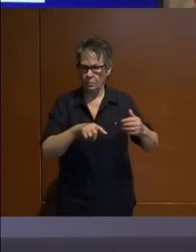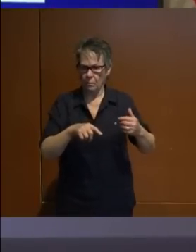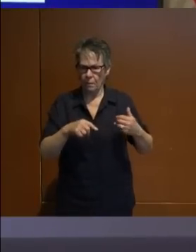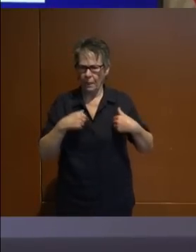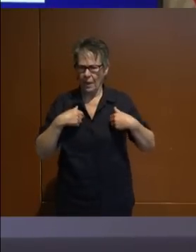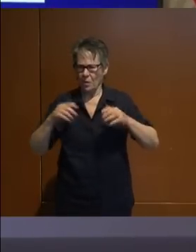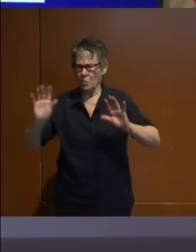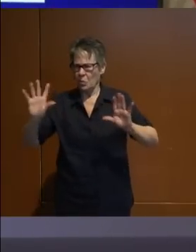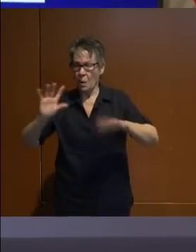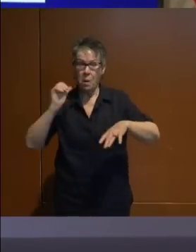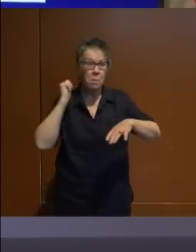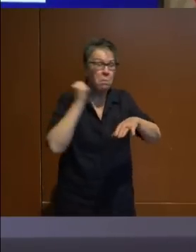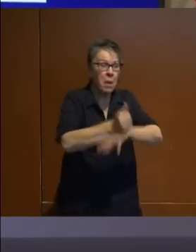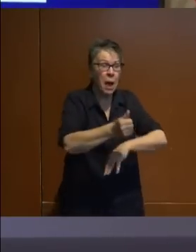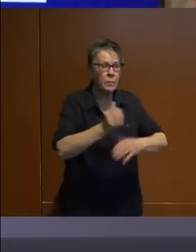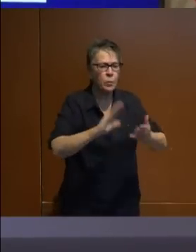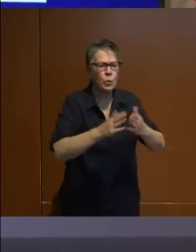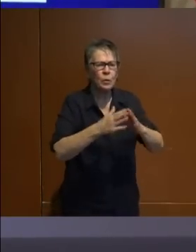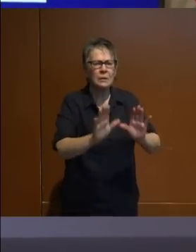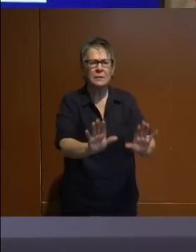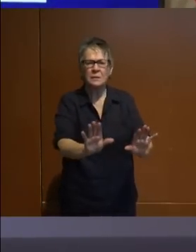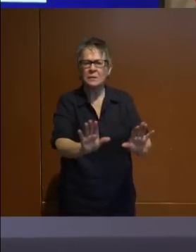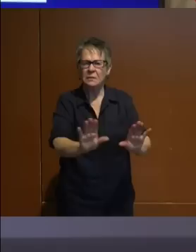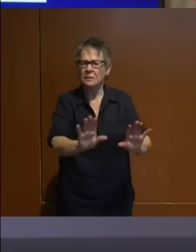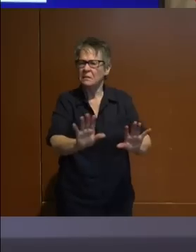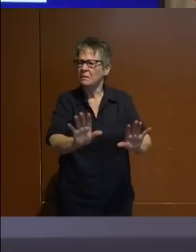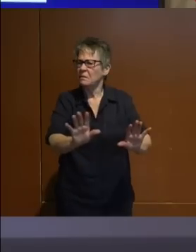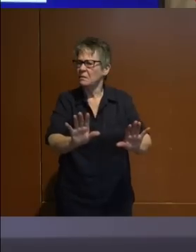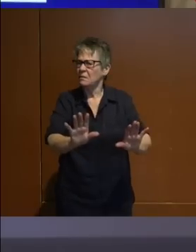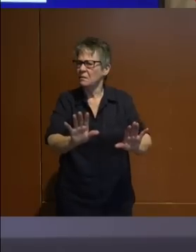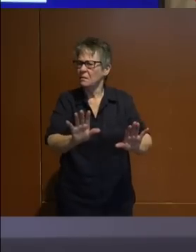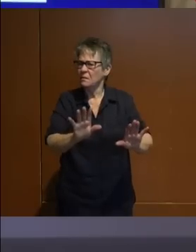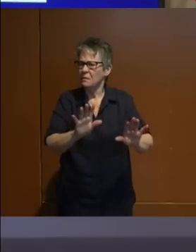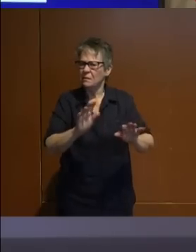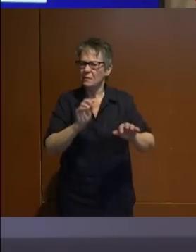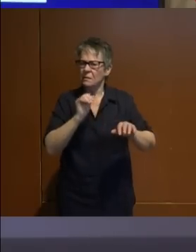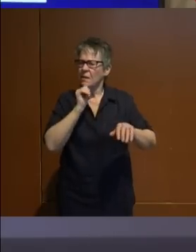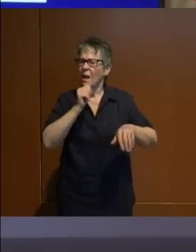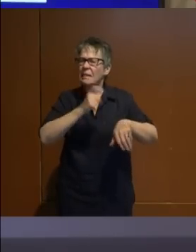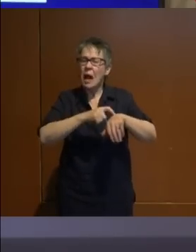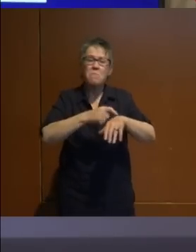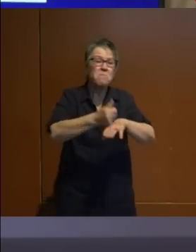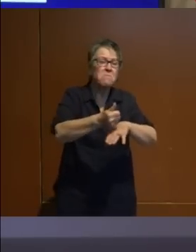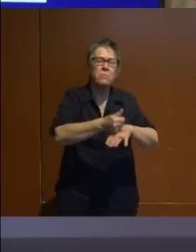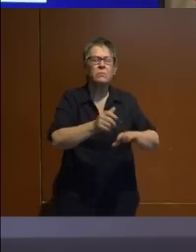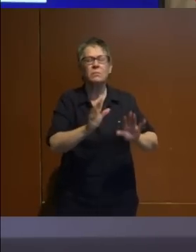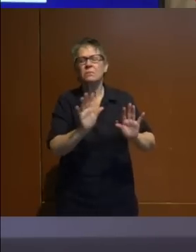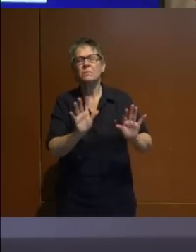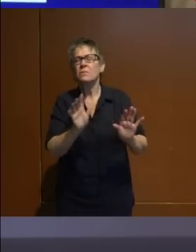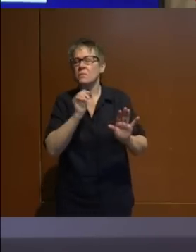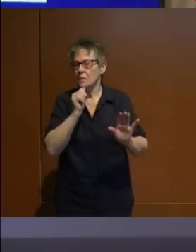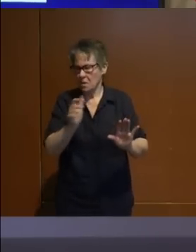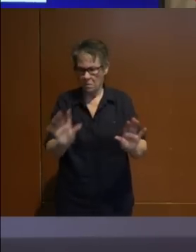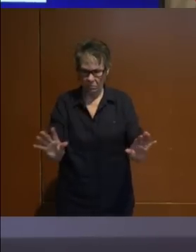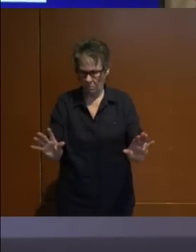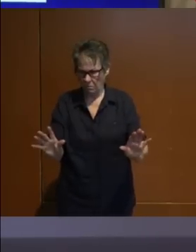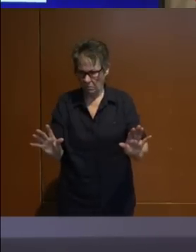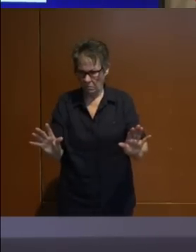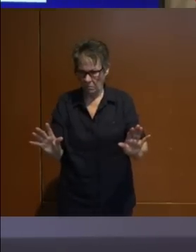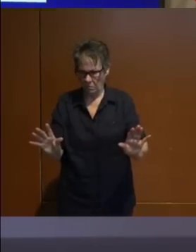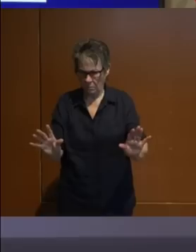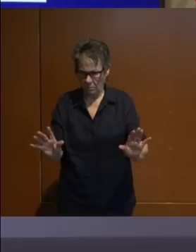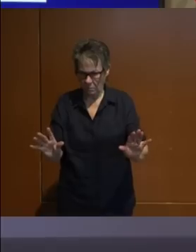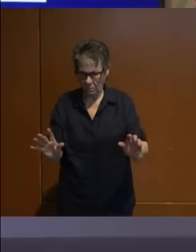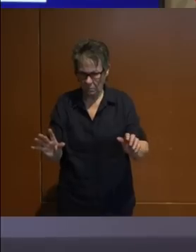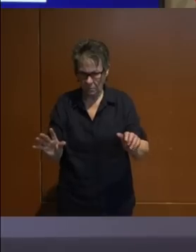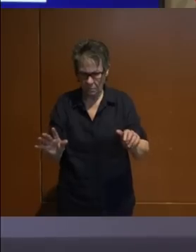communities. And again, if any of that happens, we will be as aggressive as we've ever been. But when you've got a community of that scale